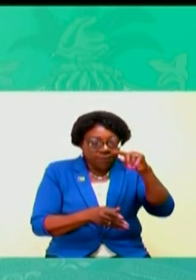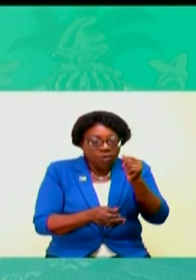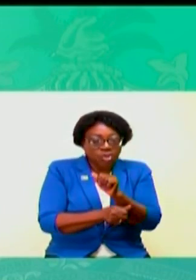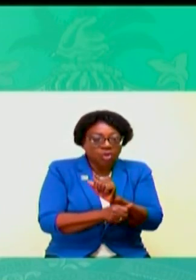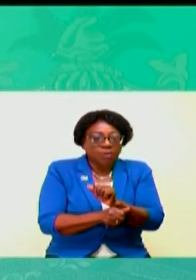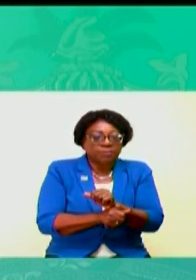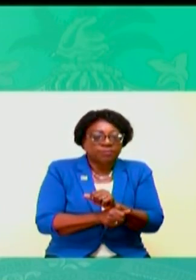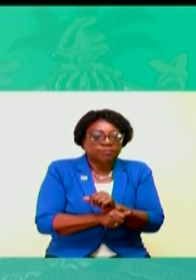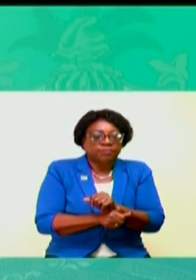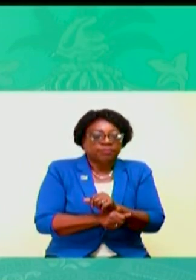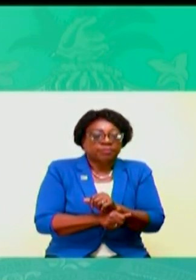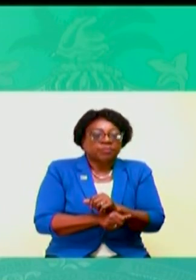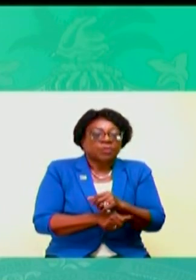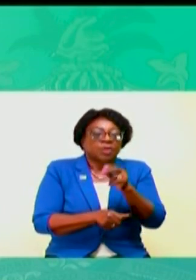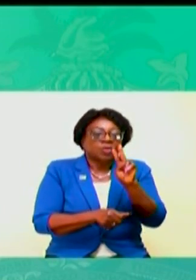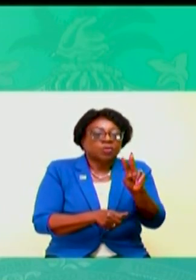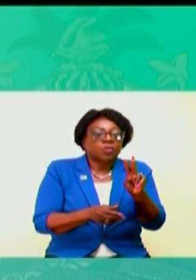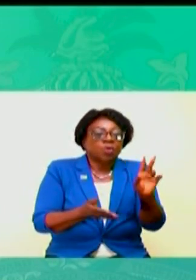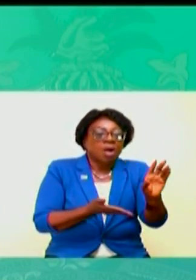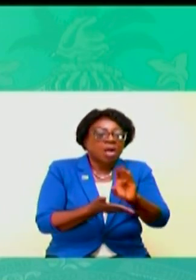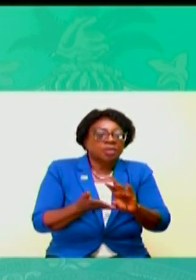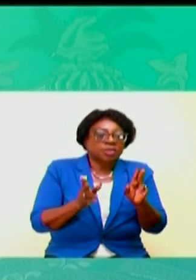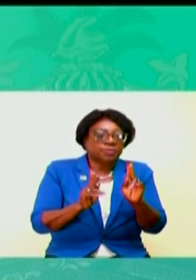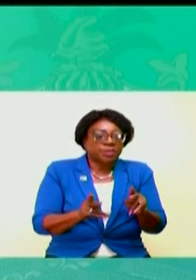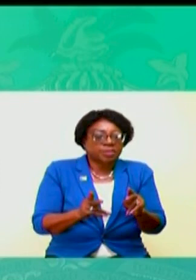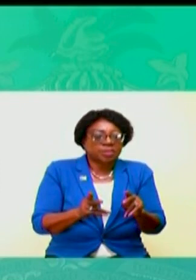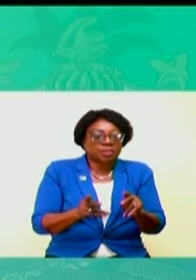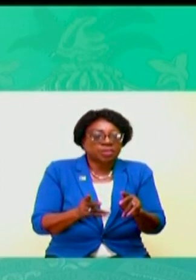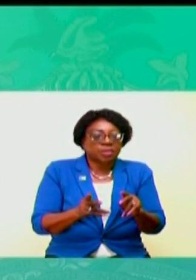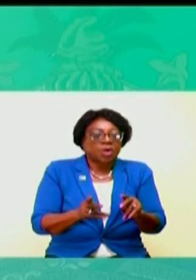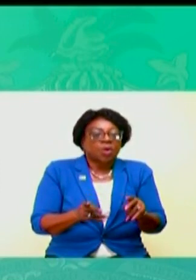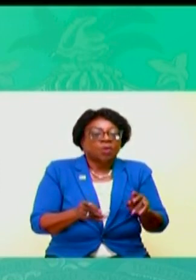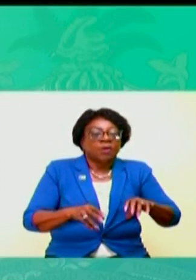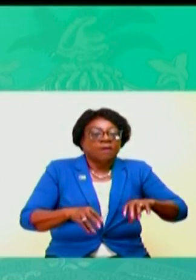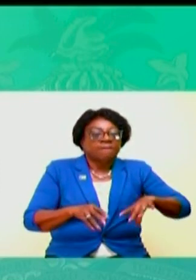employed. Additionally, on the 5th of March,